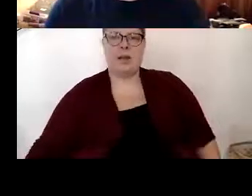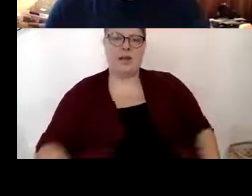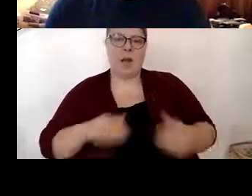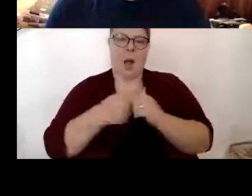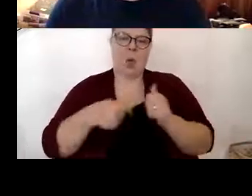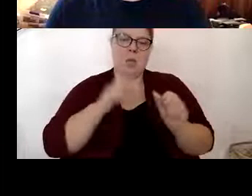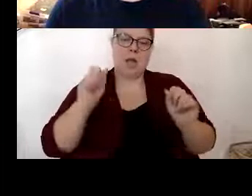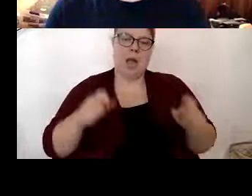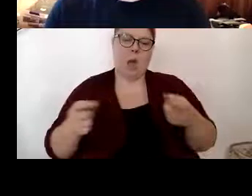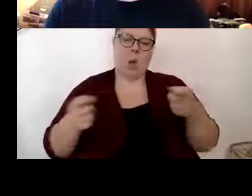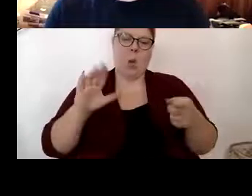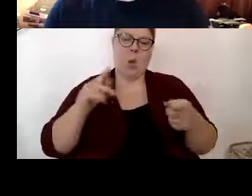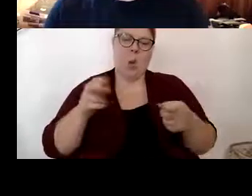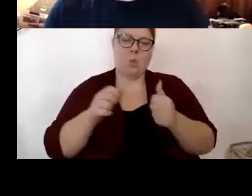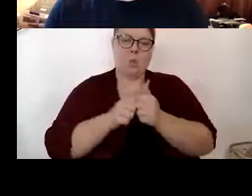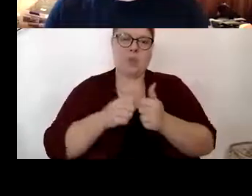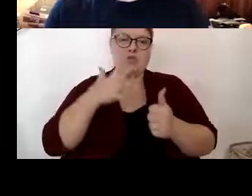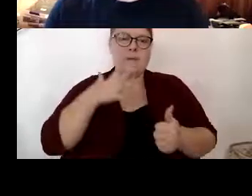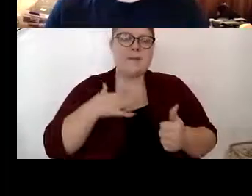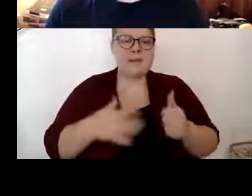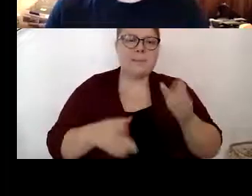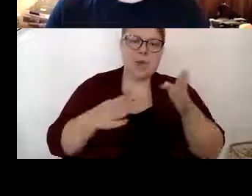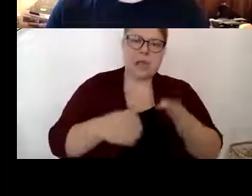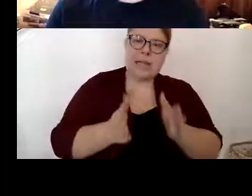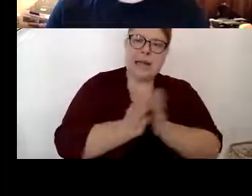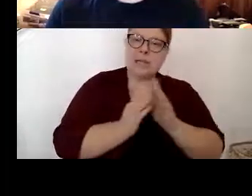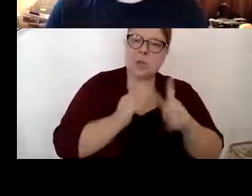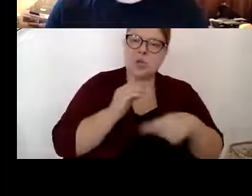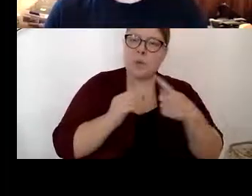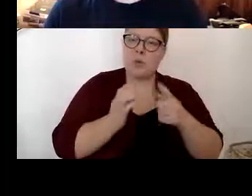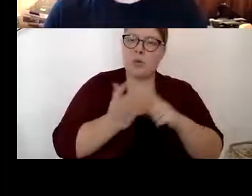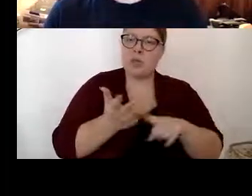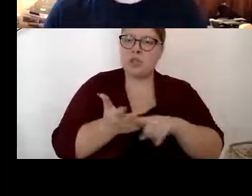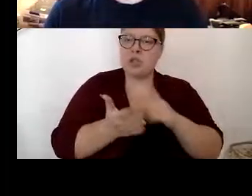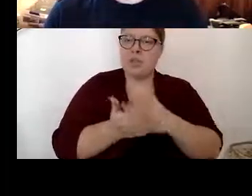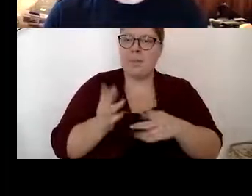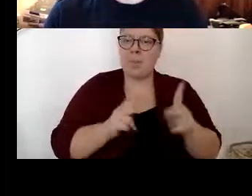So Daniel's asking, can we talk about the research that indicates that some people with mental health